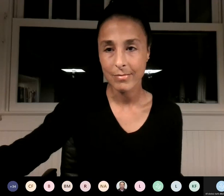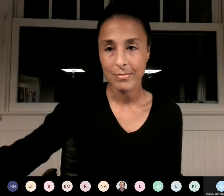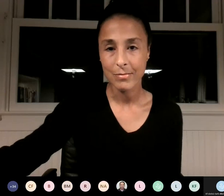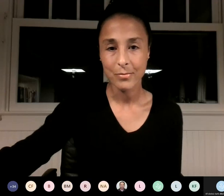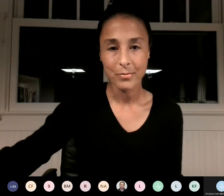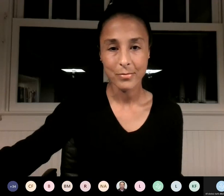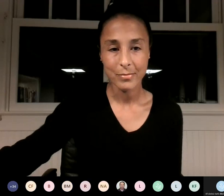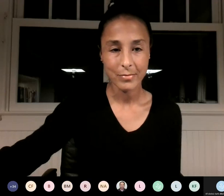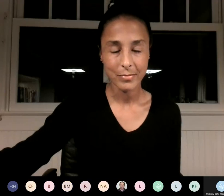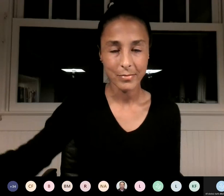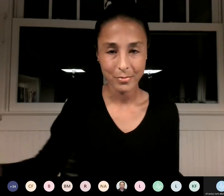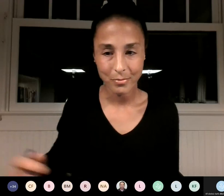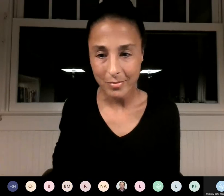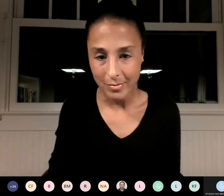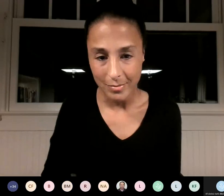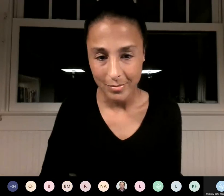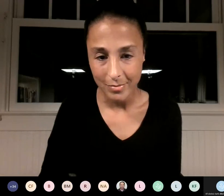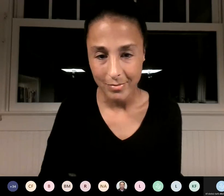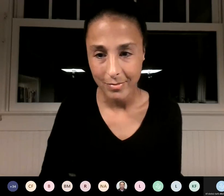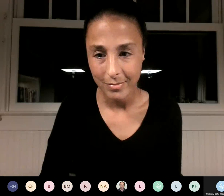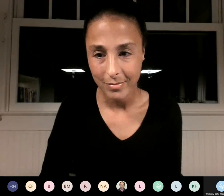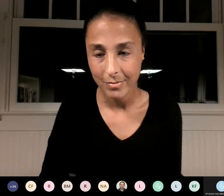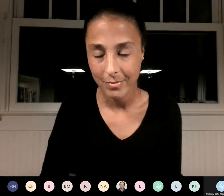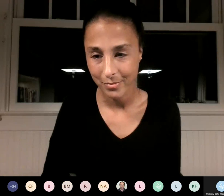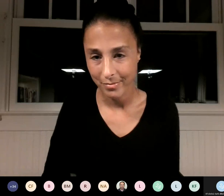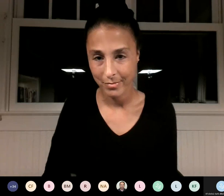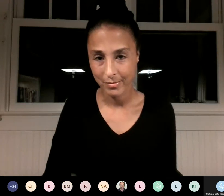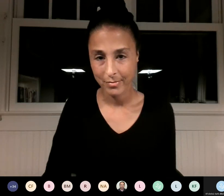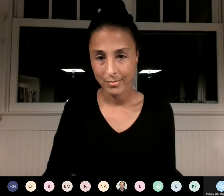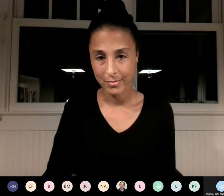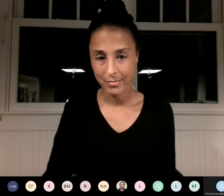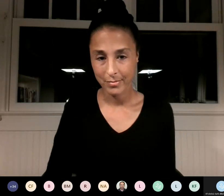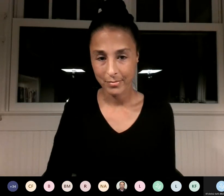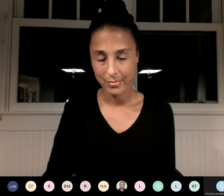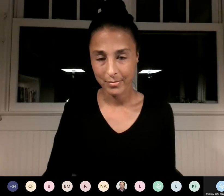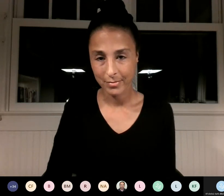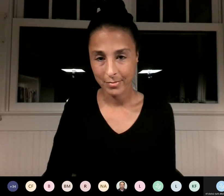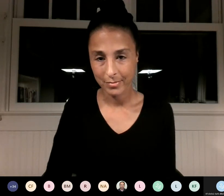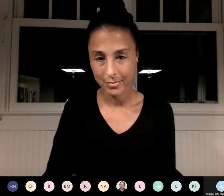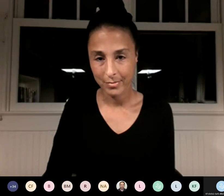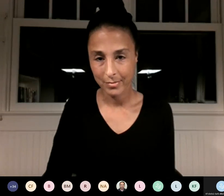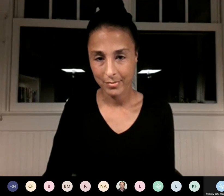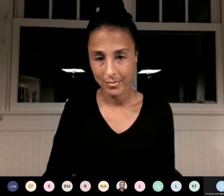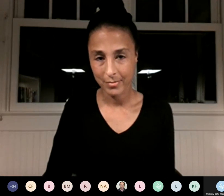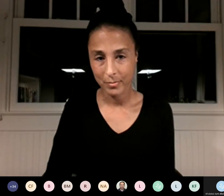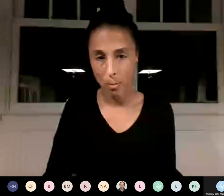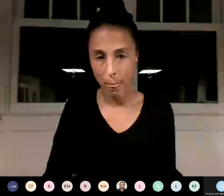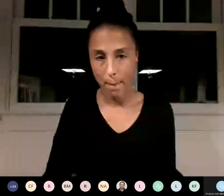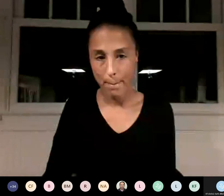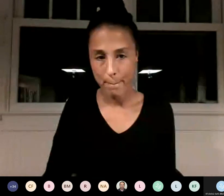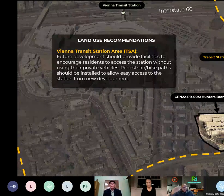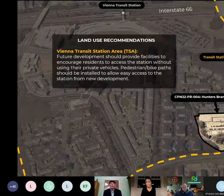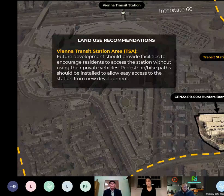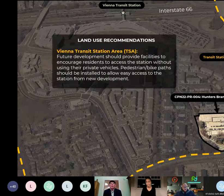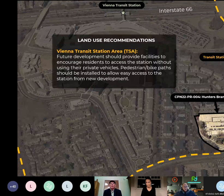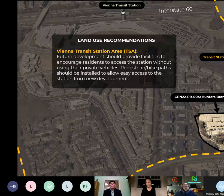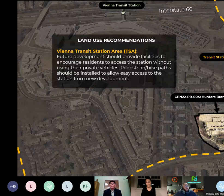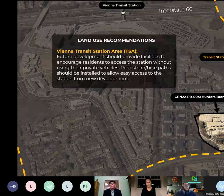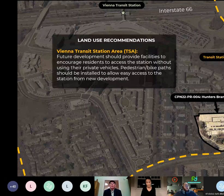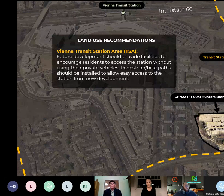with Friends of Accotink Creek. I want to compliment you for not proposing, as some other developers have proposed to develop in the resource protection